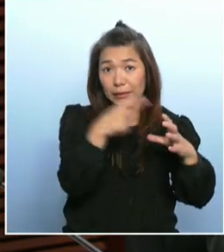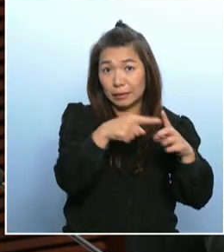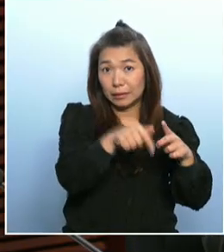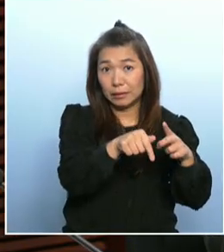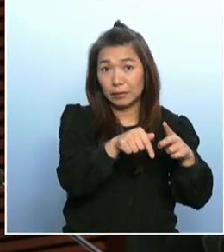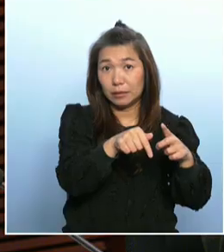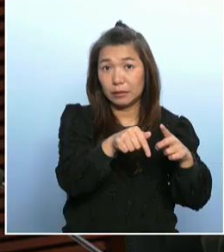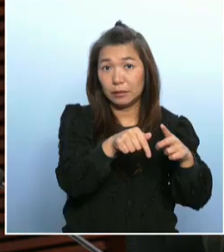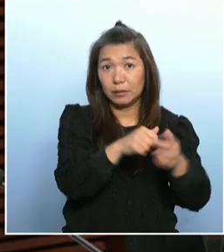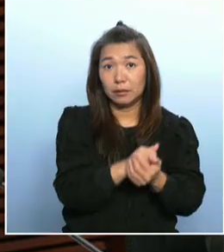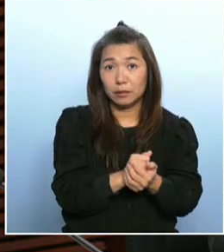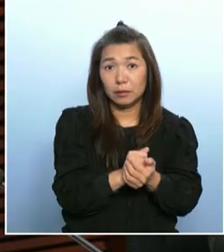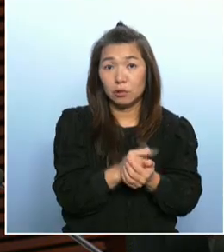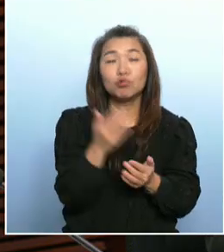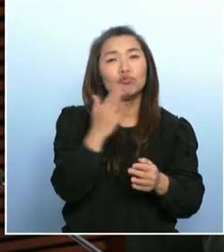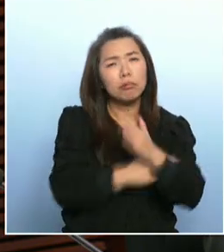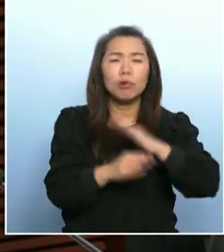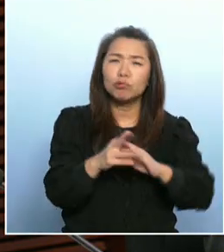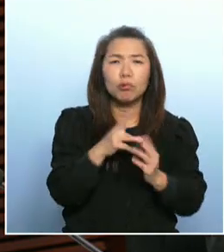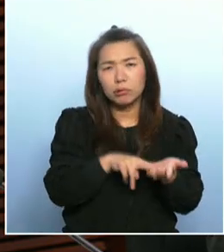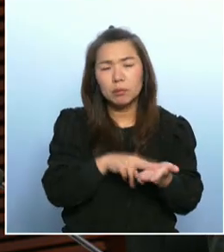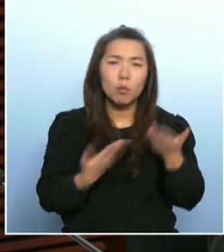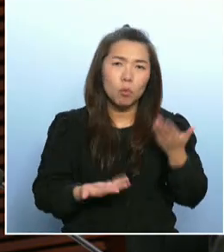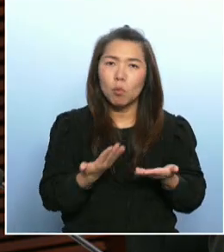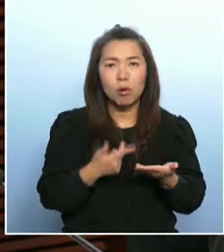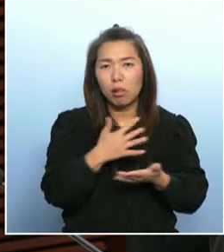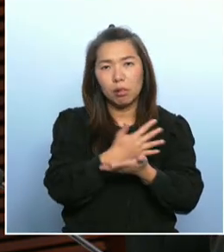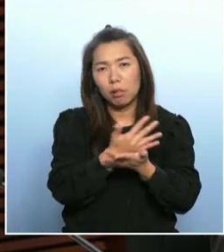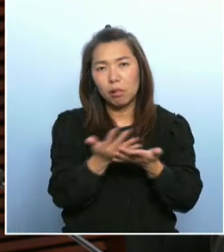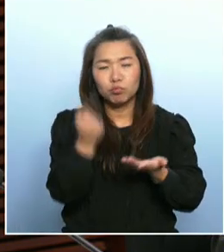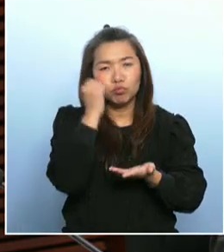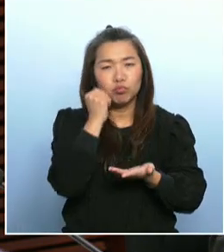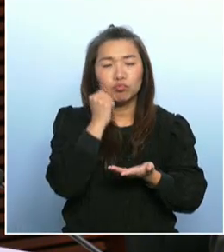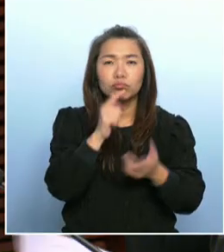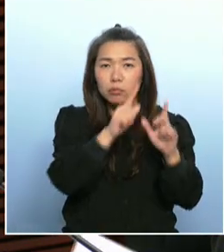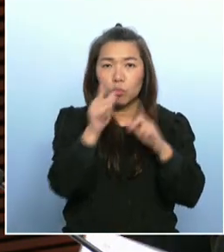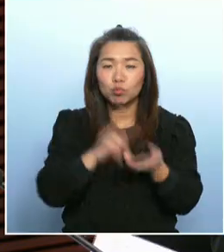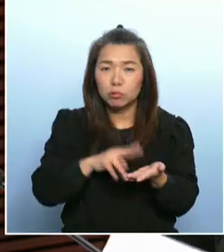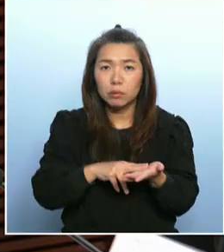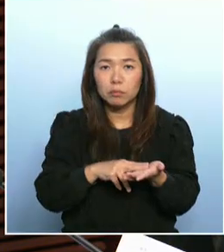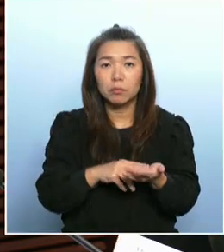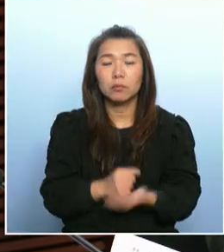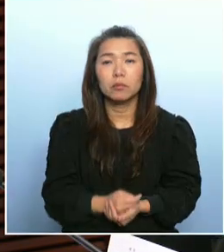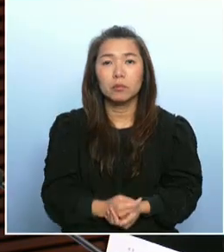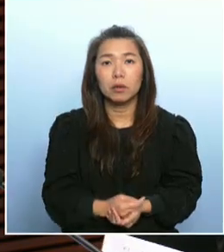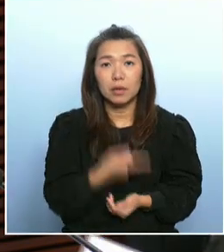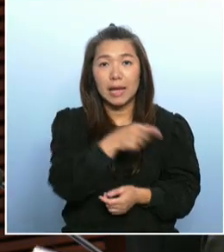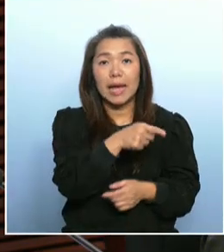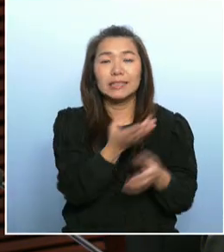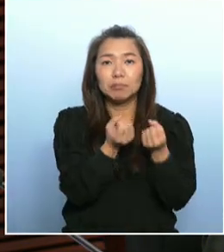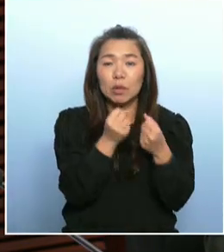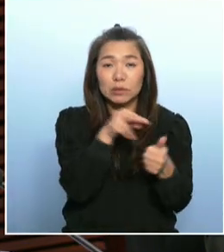And for the person being cared of, whether they are receiving a DA or the elderly allowance